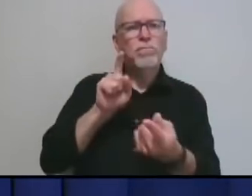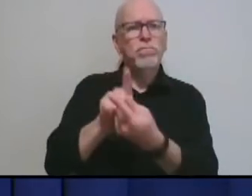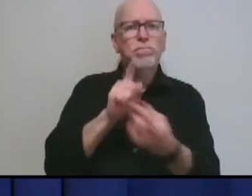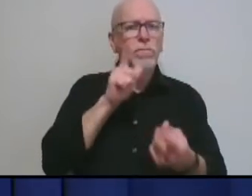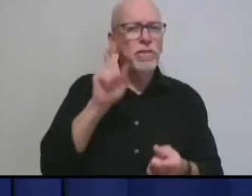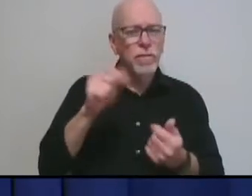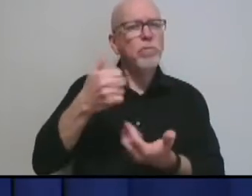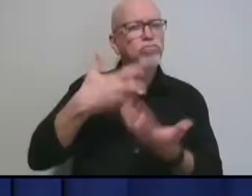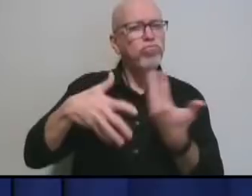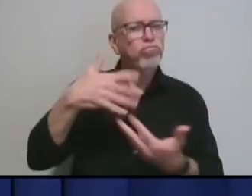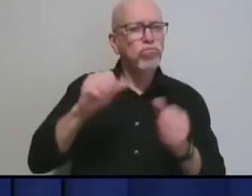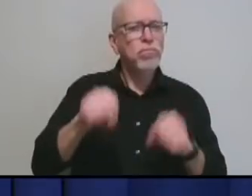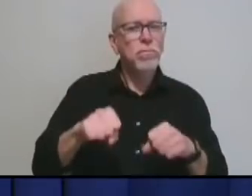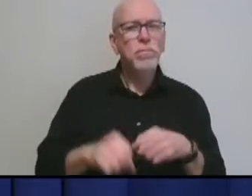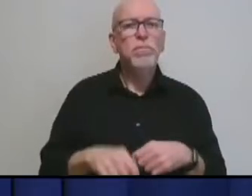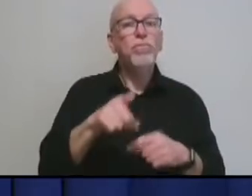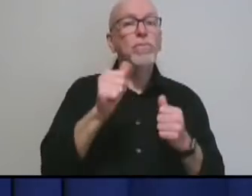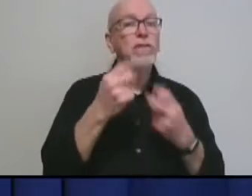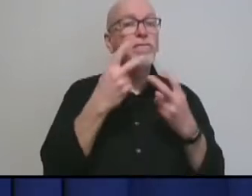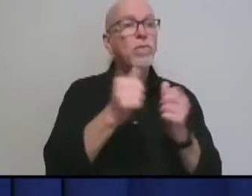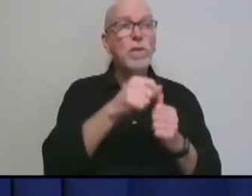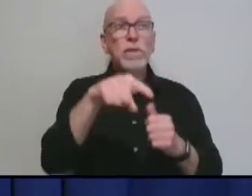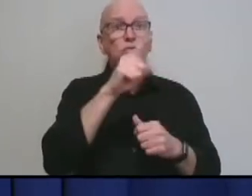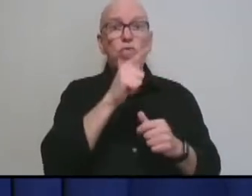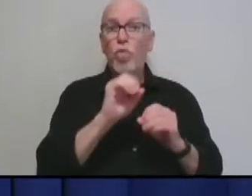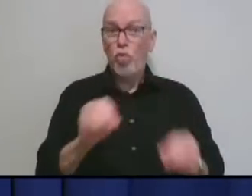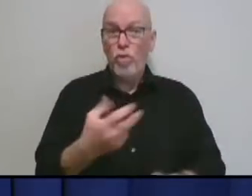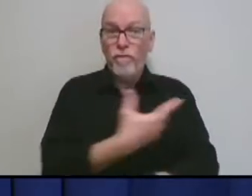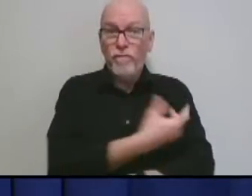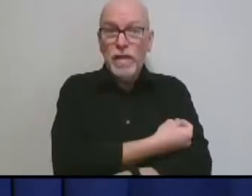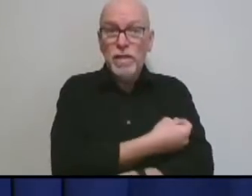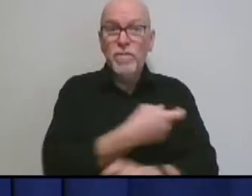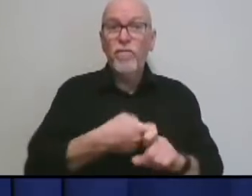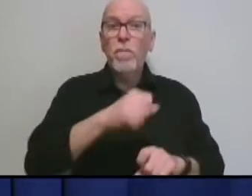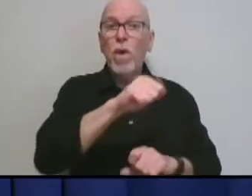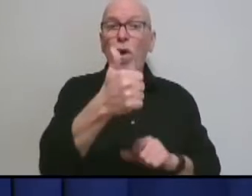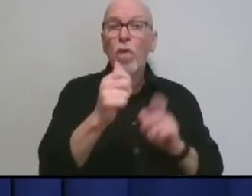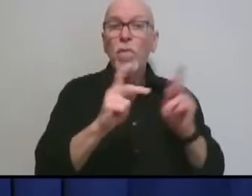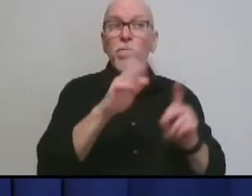You can visit with unvaccinated people from one other household